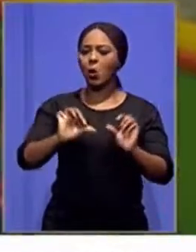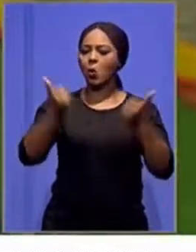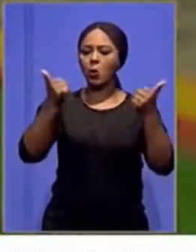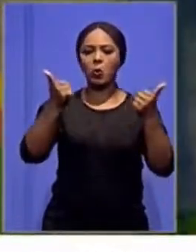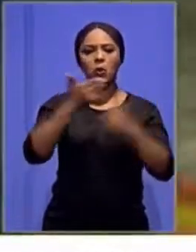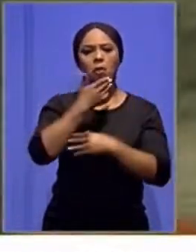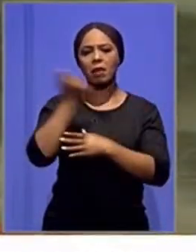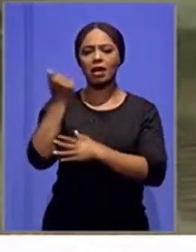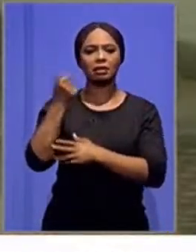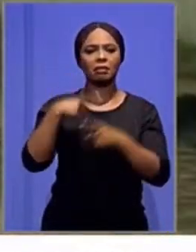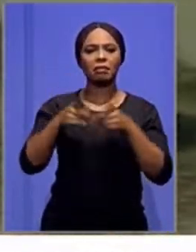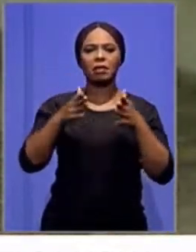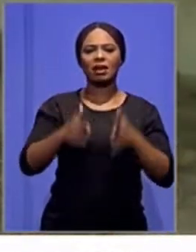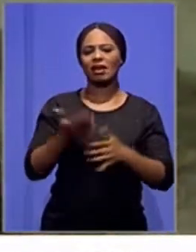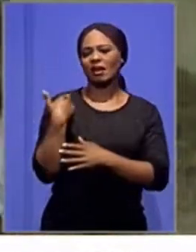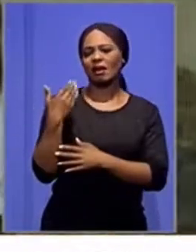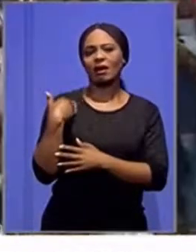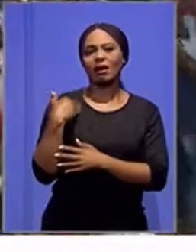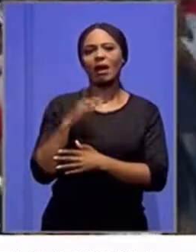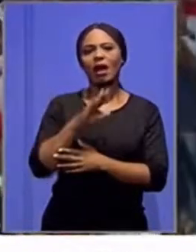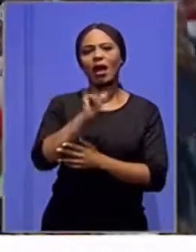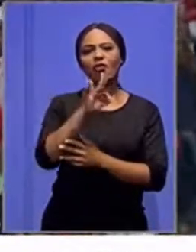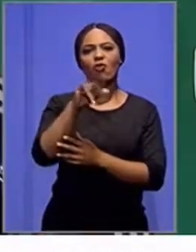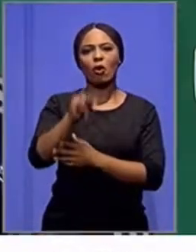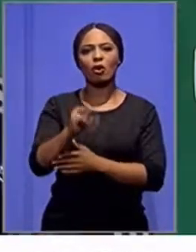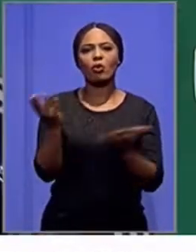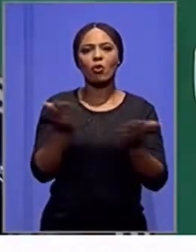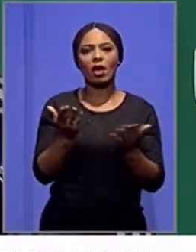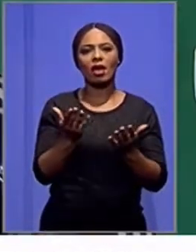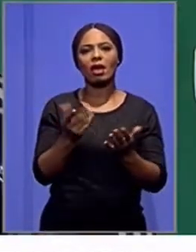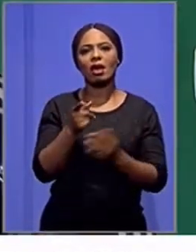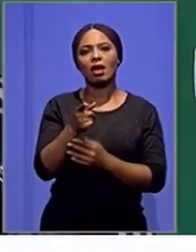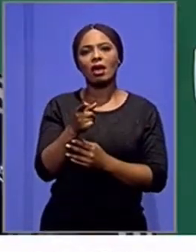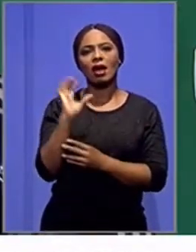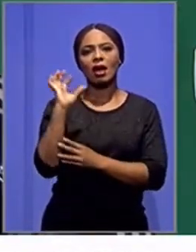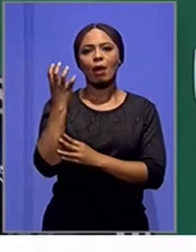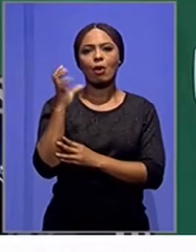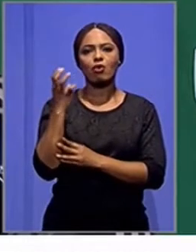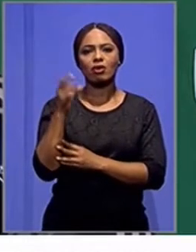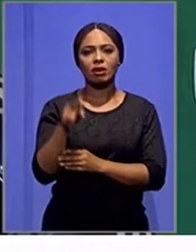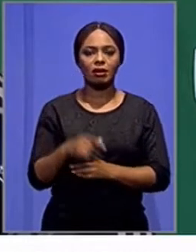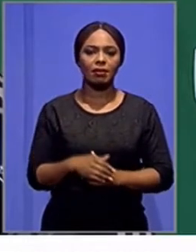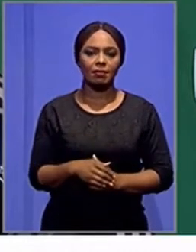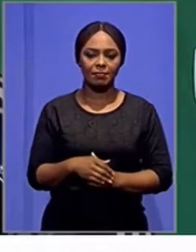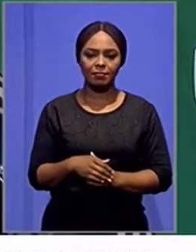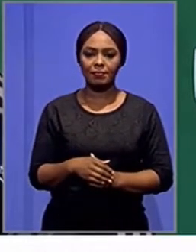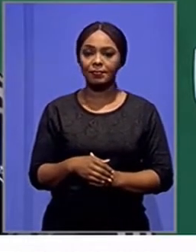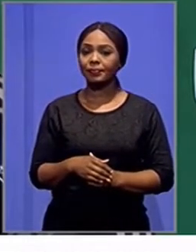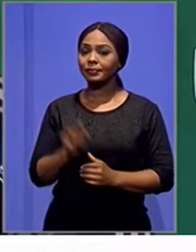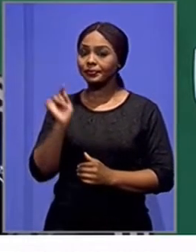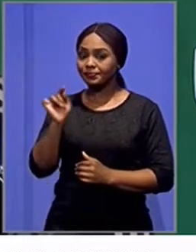ya Africa Cup of Nations ka Cameroon. In relation to team selection, there are various